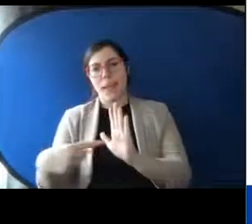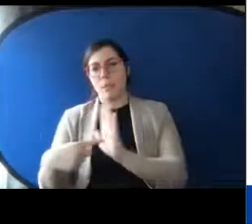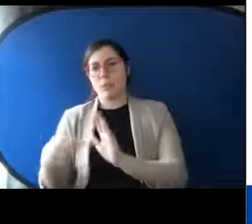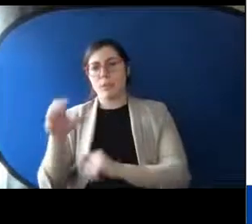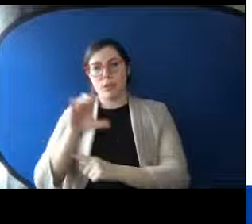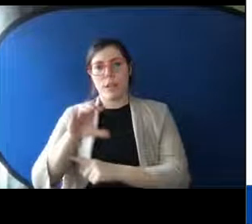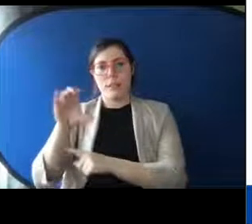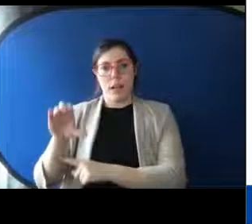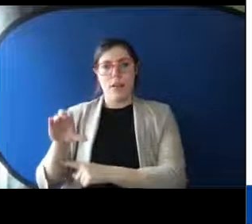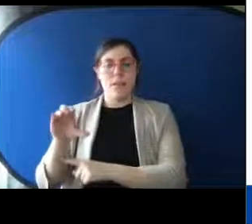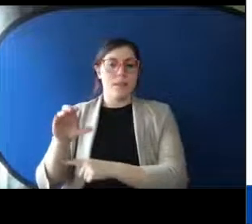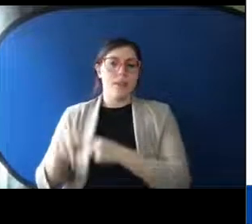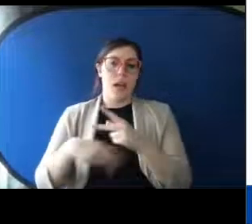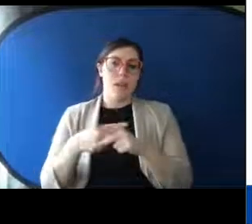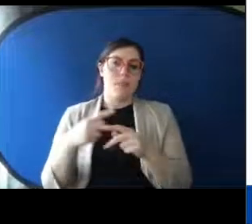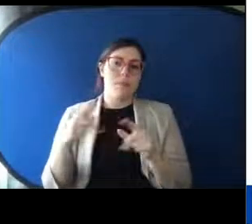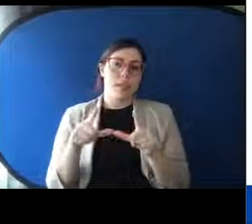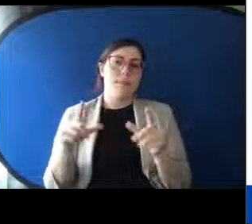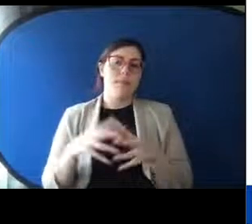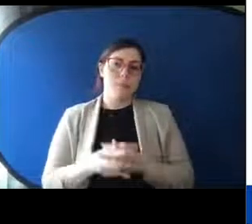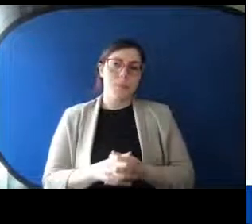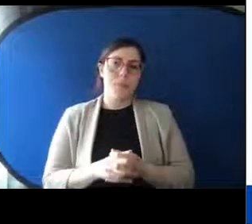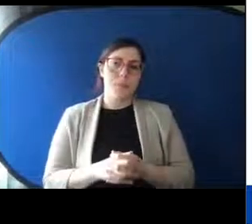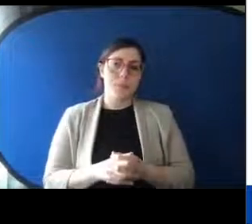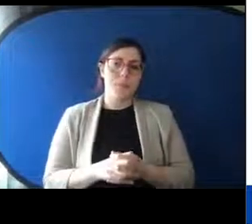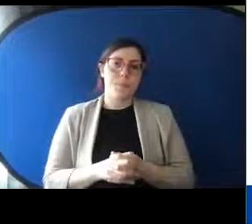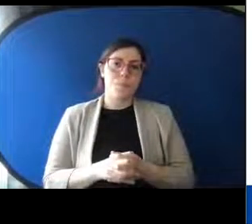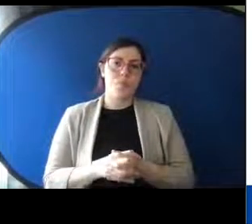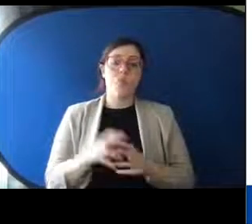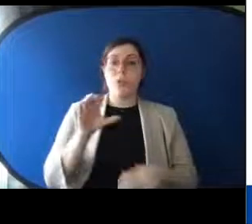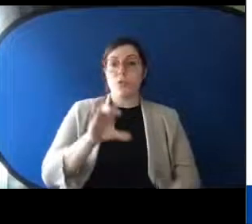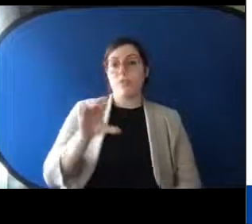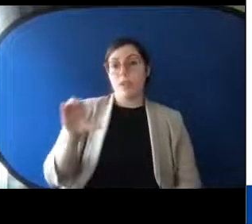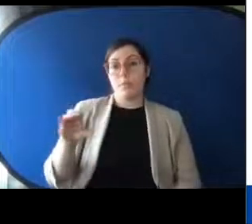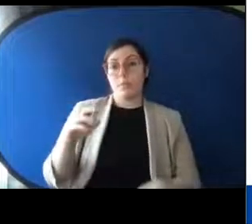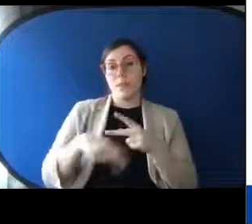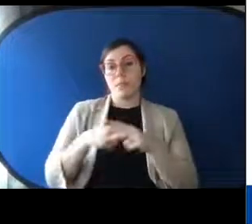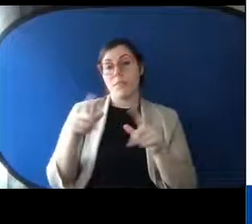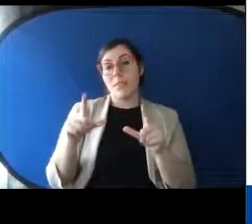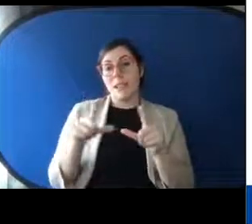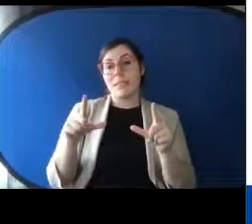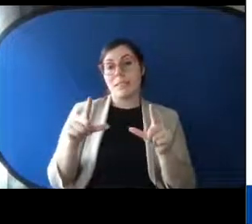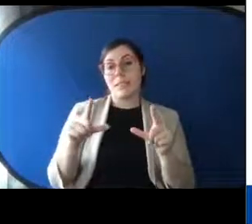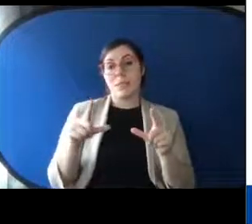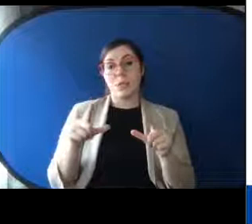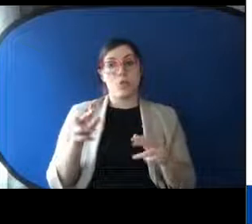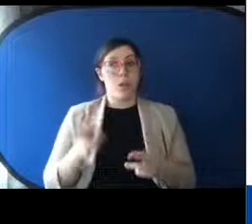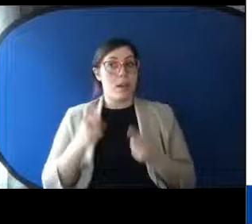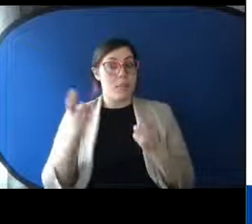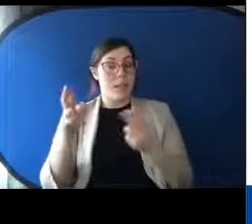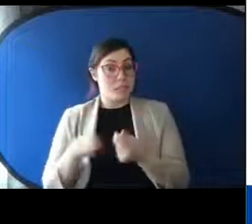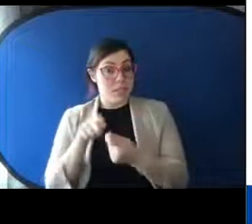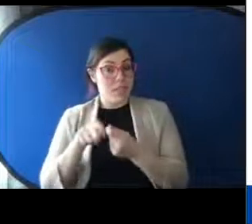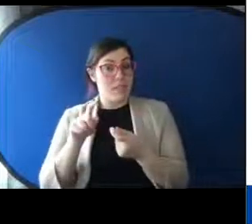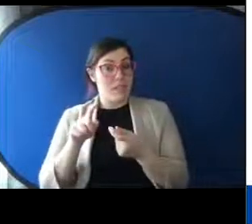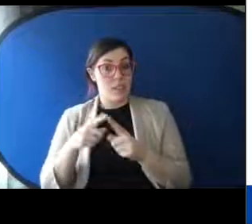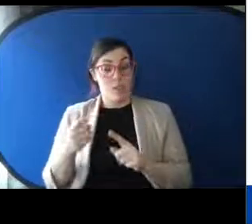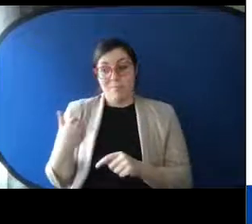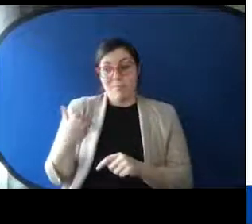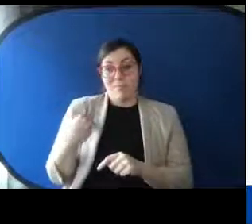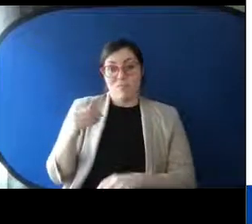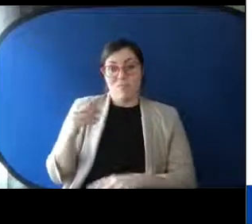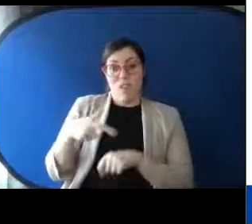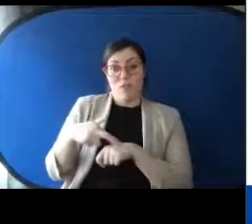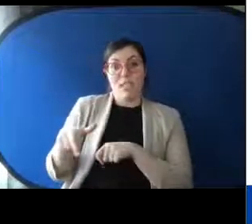applied to bathymetric data sets. Also, Creative Commons licenses were recommended explicitly in several of those references I had on